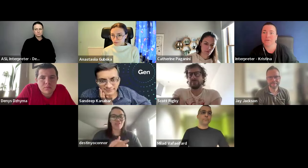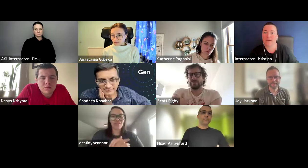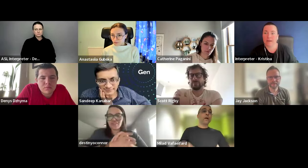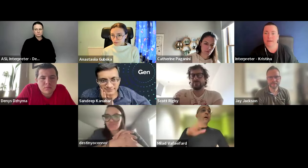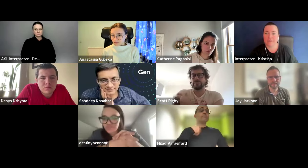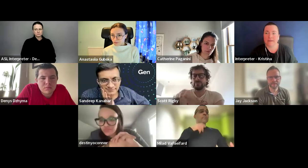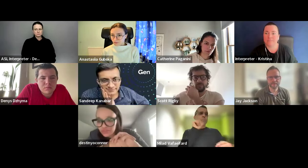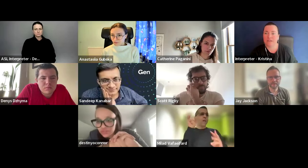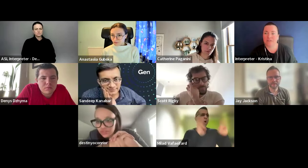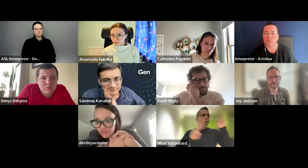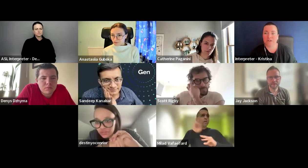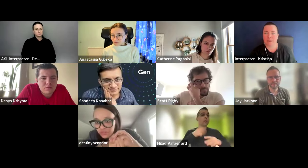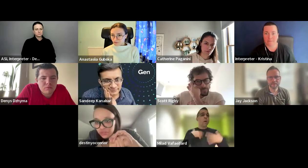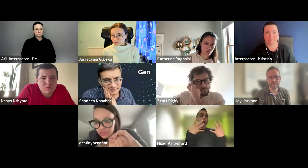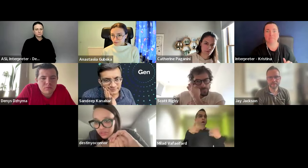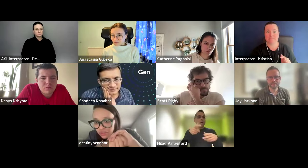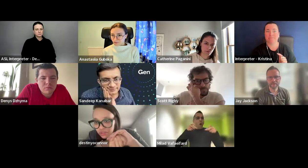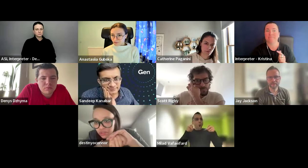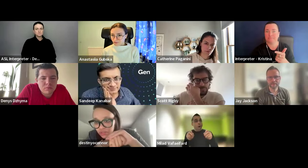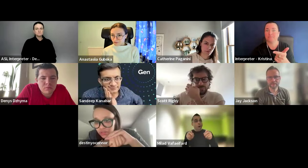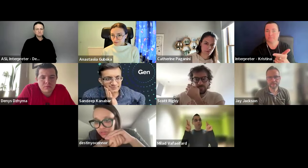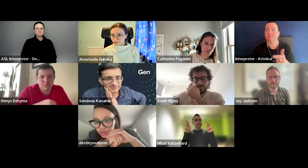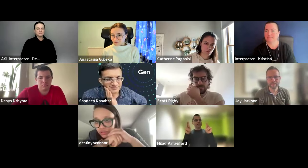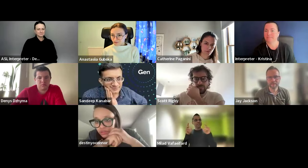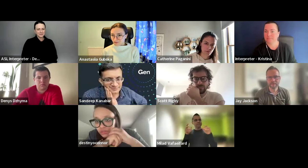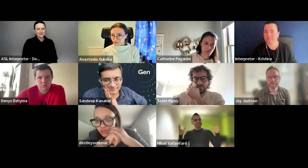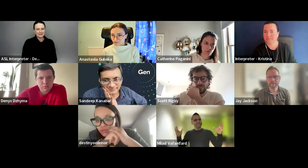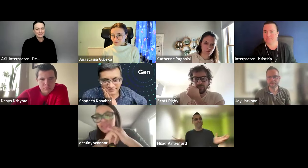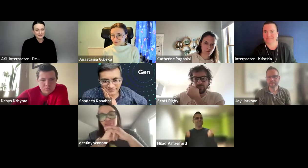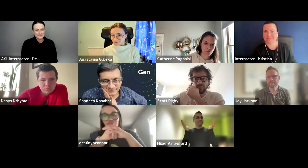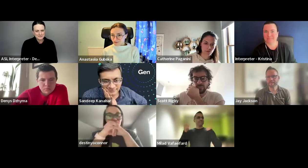normal. Nothing to worry about.